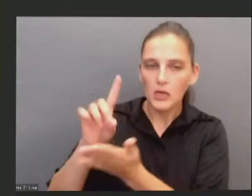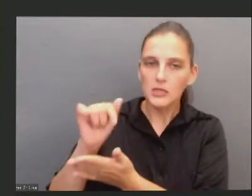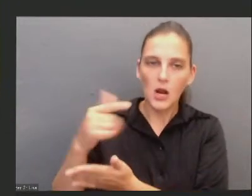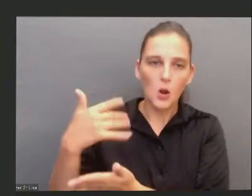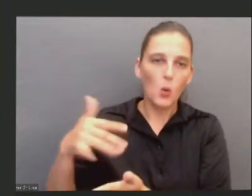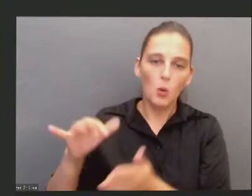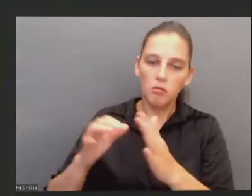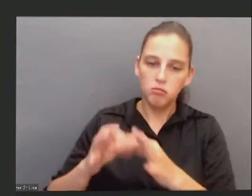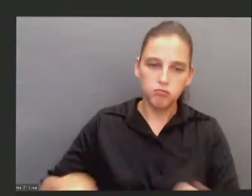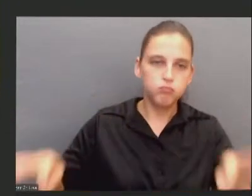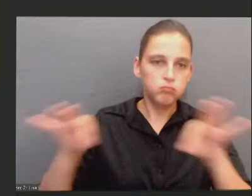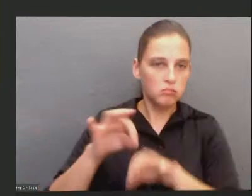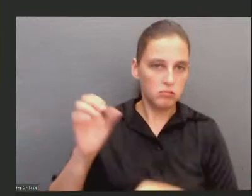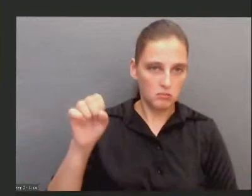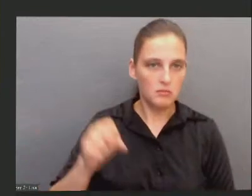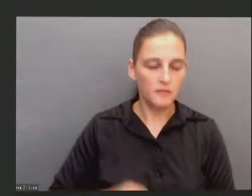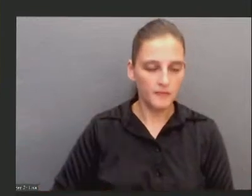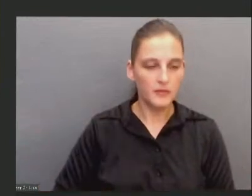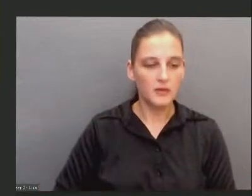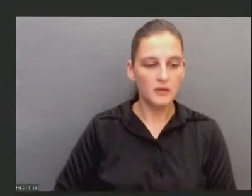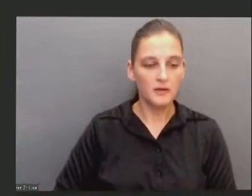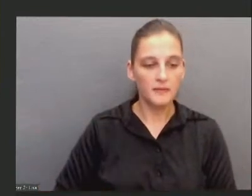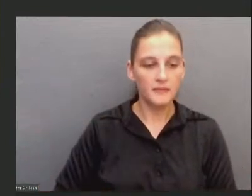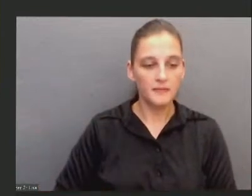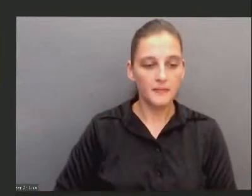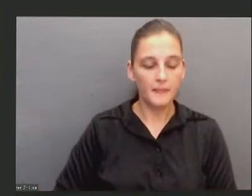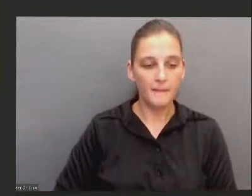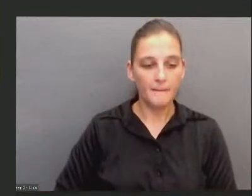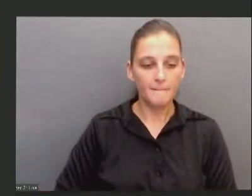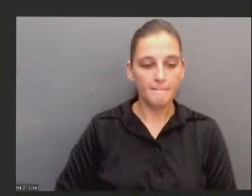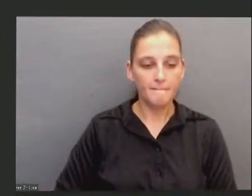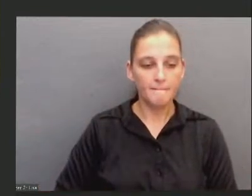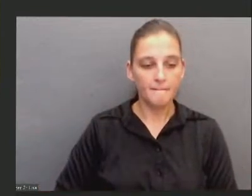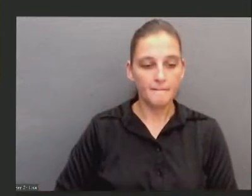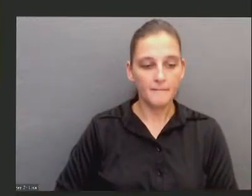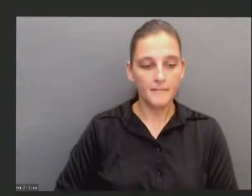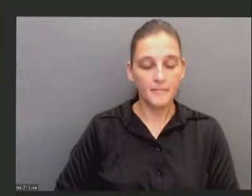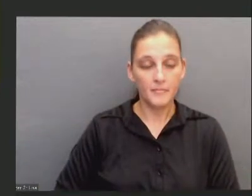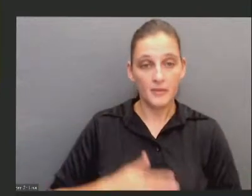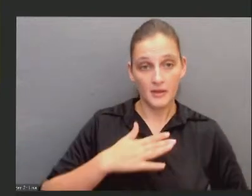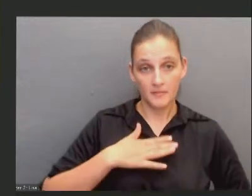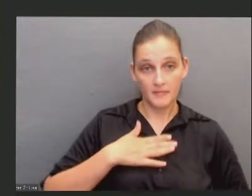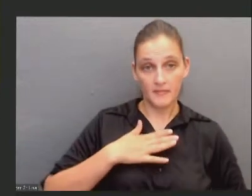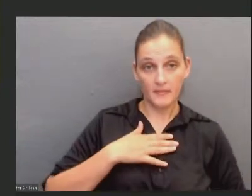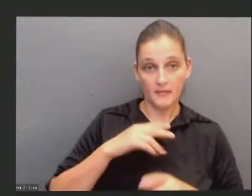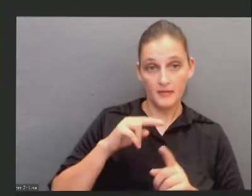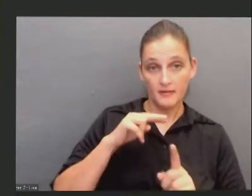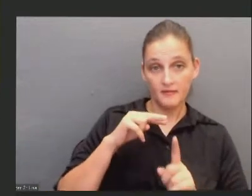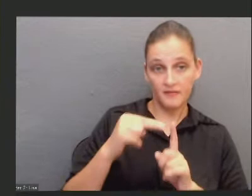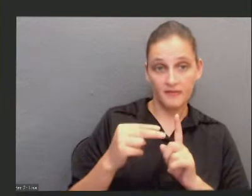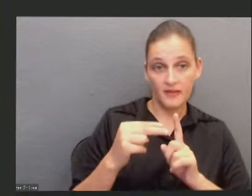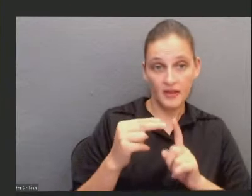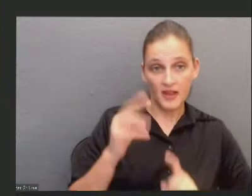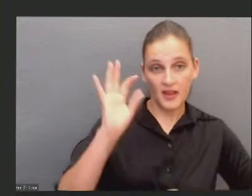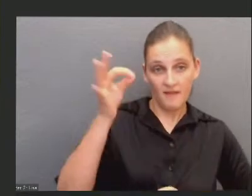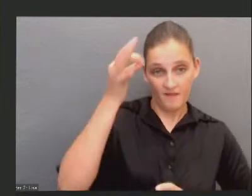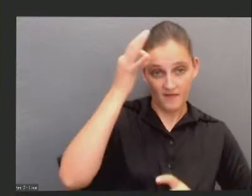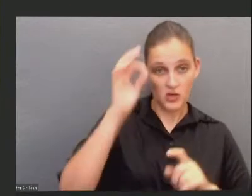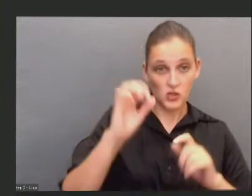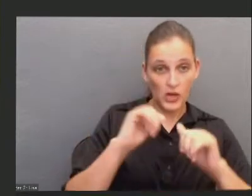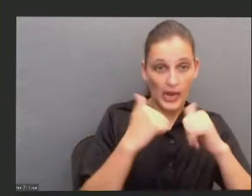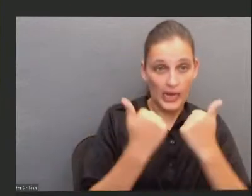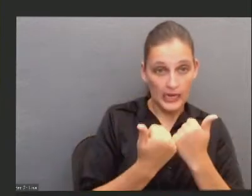Coming from the perspective of the federal agency that was asked to lead the effort to vaccinate the